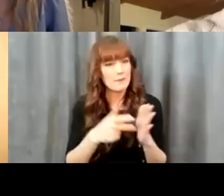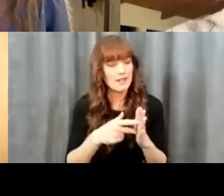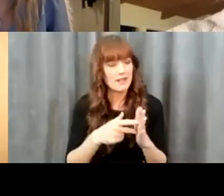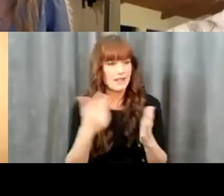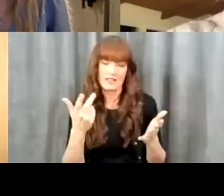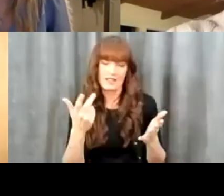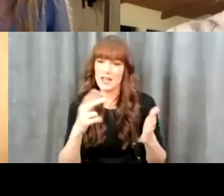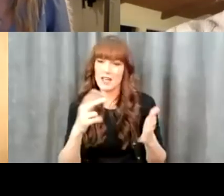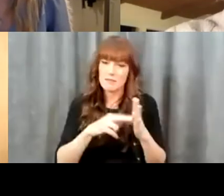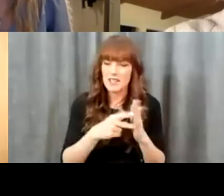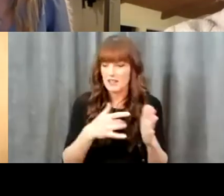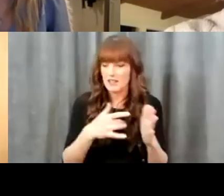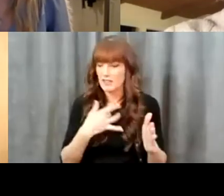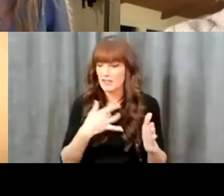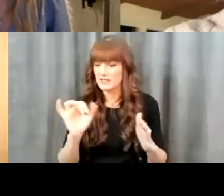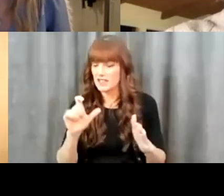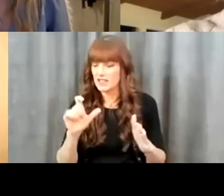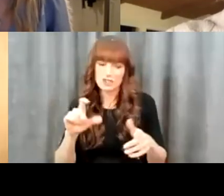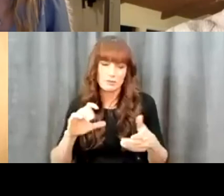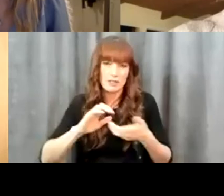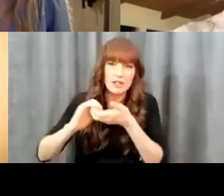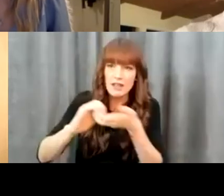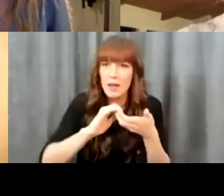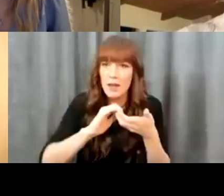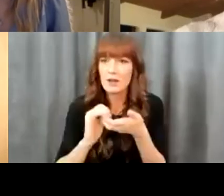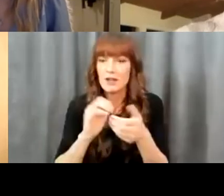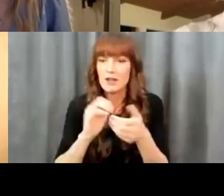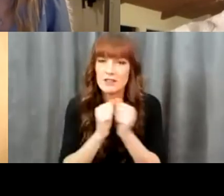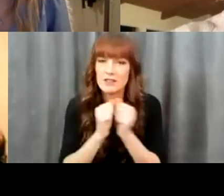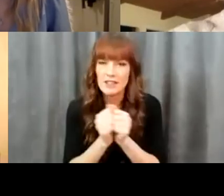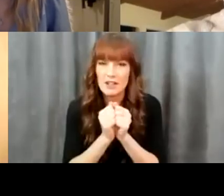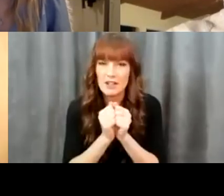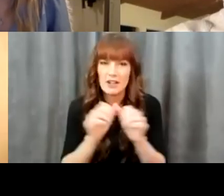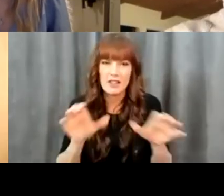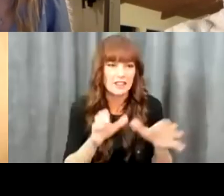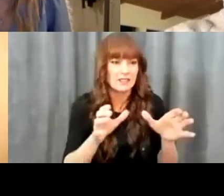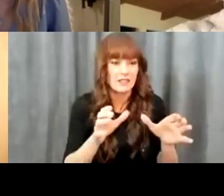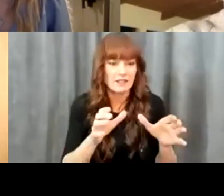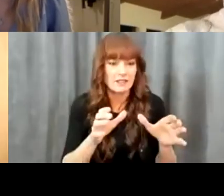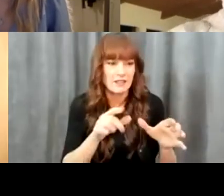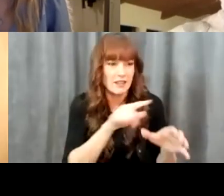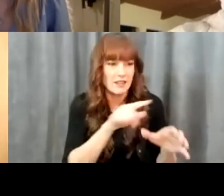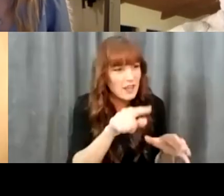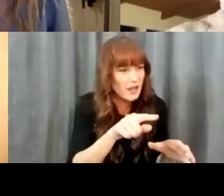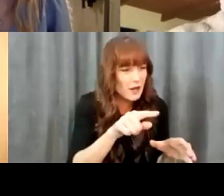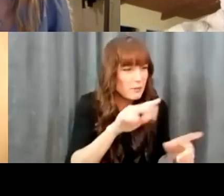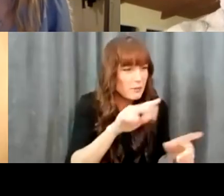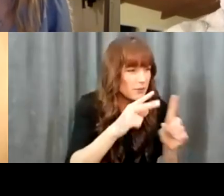is collaborative. And so to see other people doing that with the things that I'm trying to communicate is.